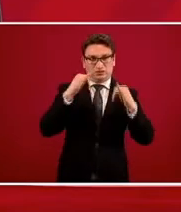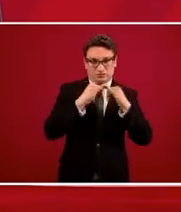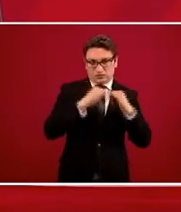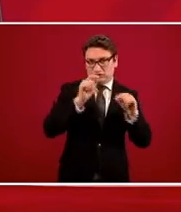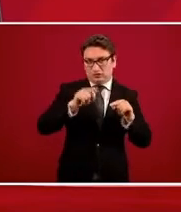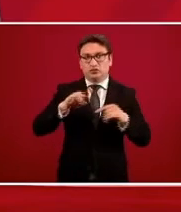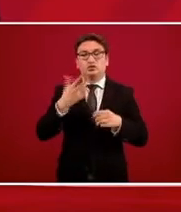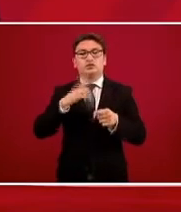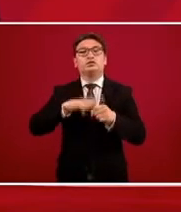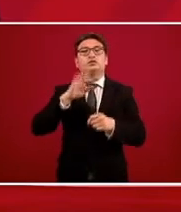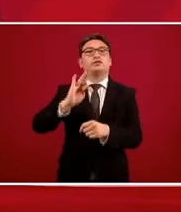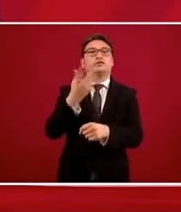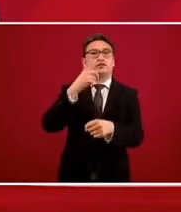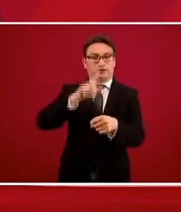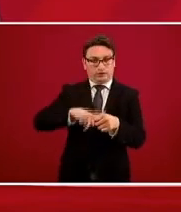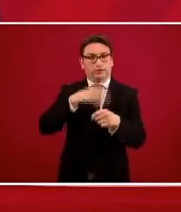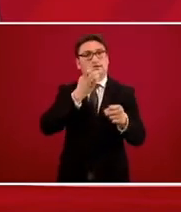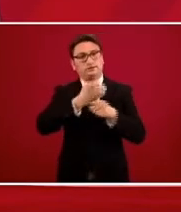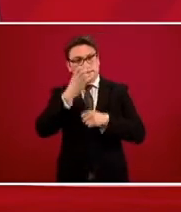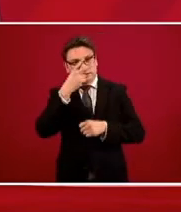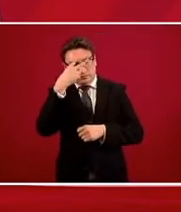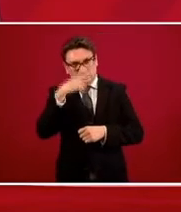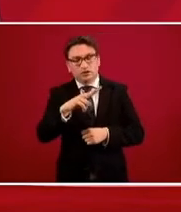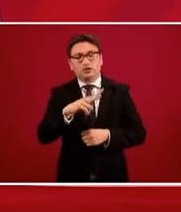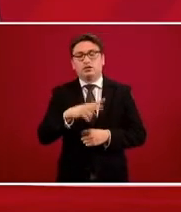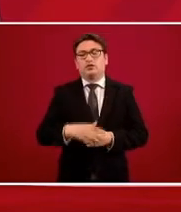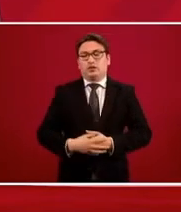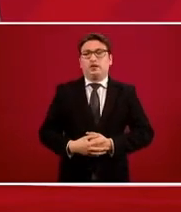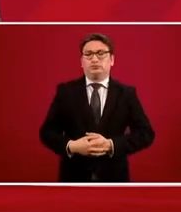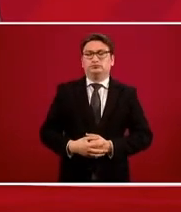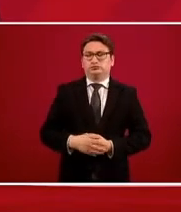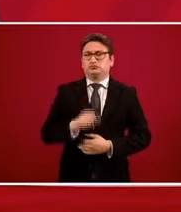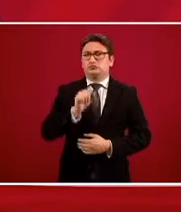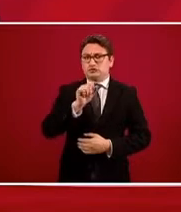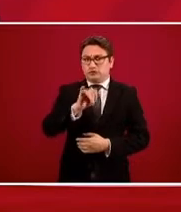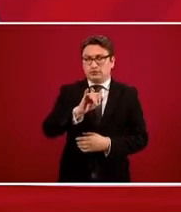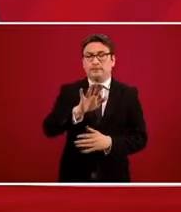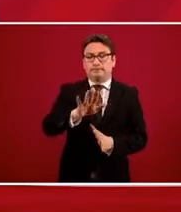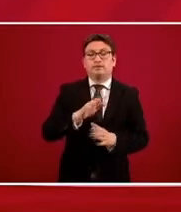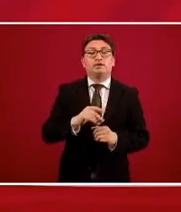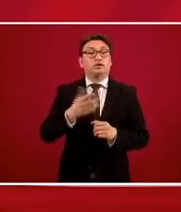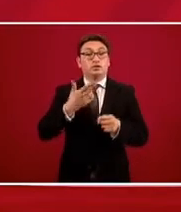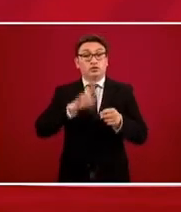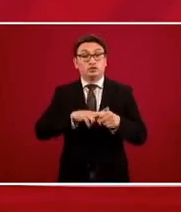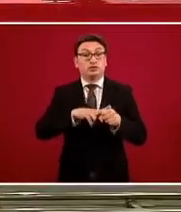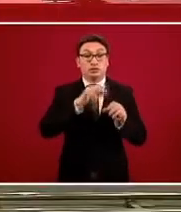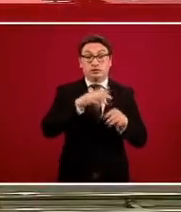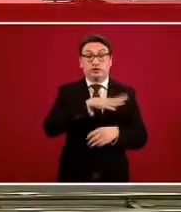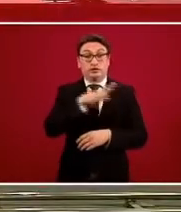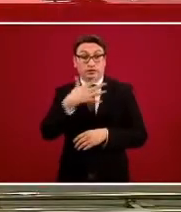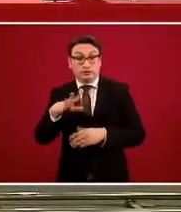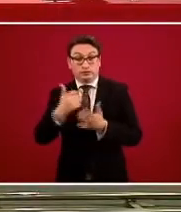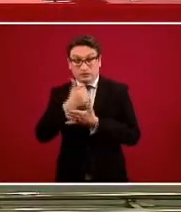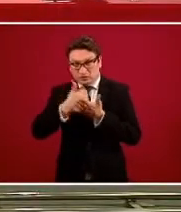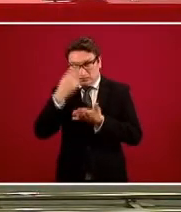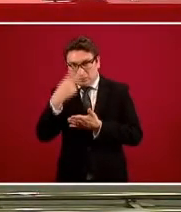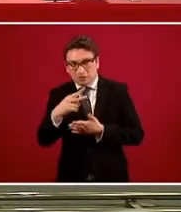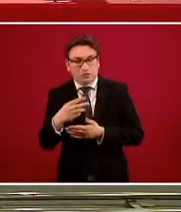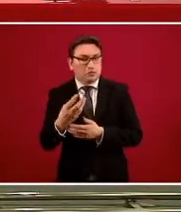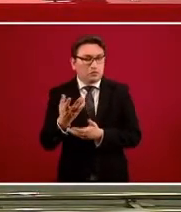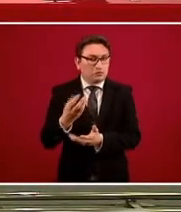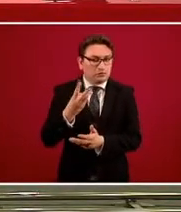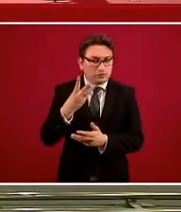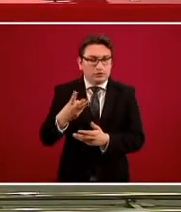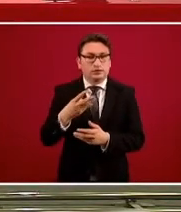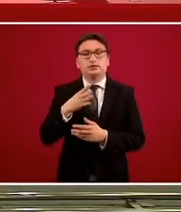And talking about the hospitals that are part of our coordination program between Mexico State